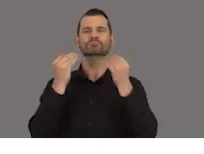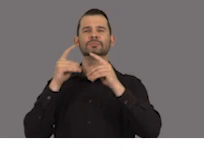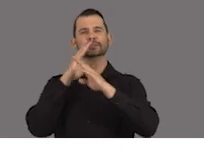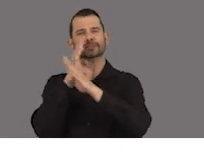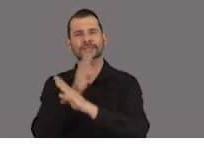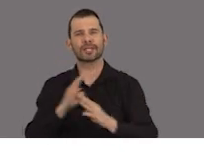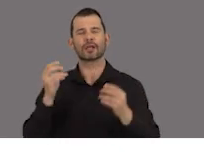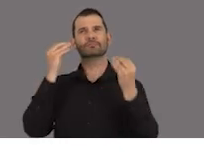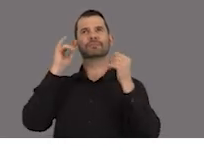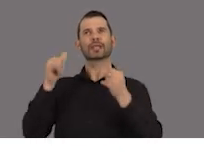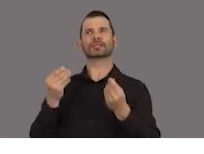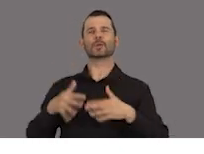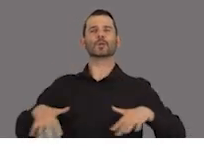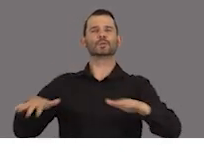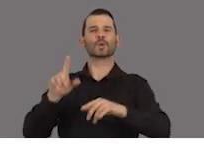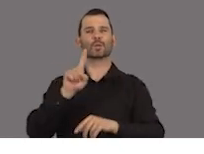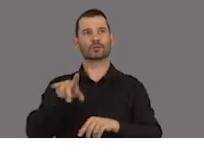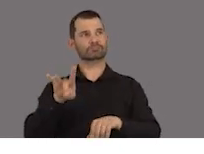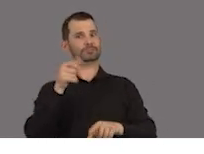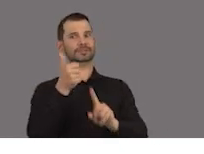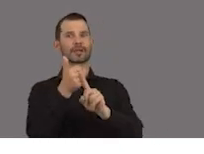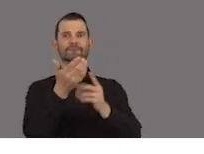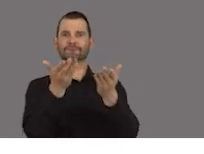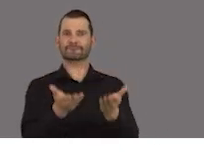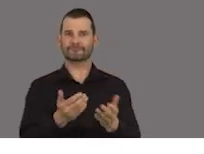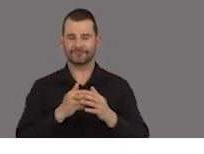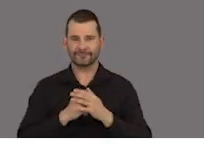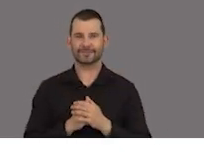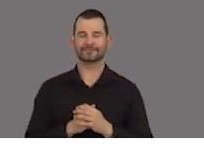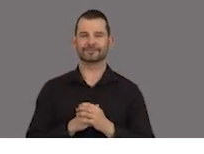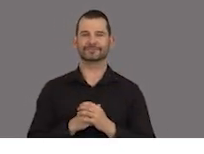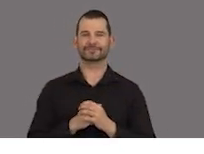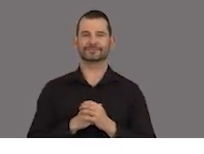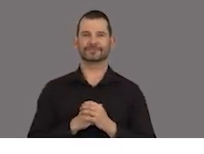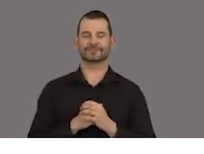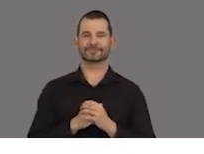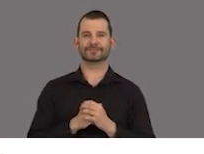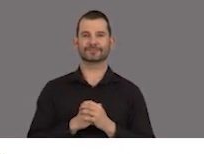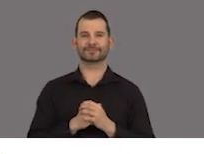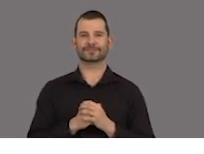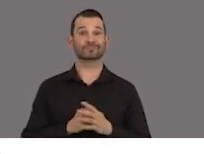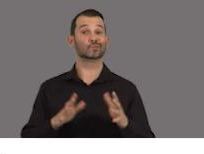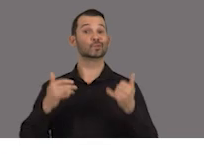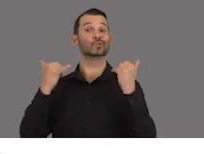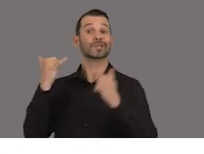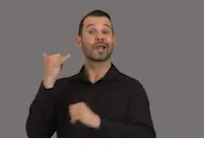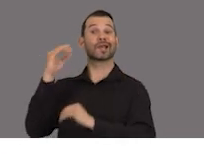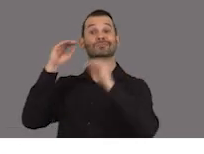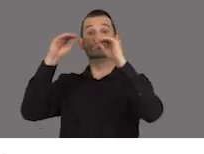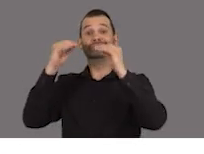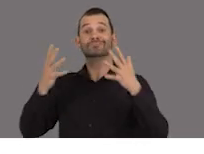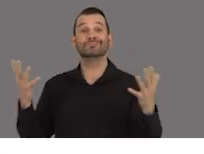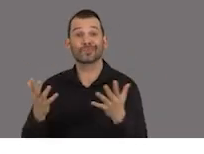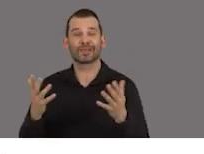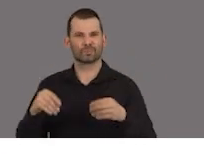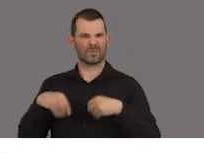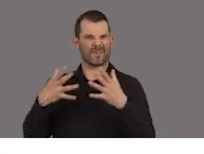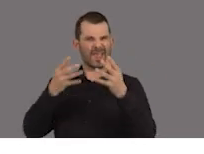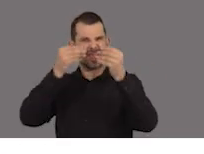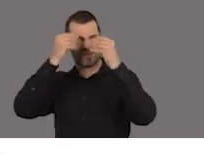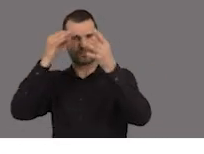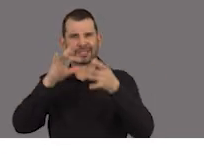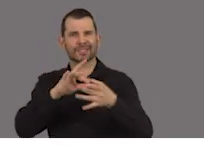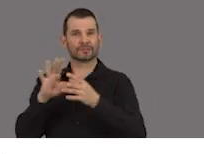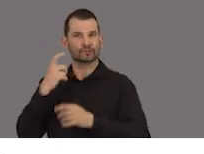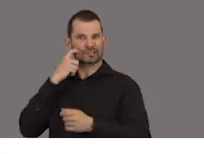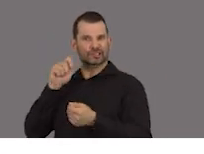silence to have a thought for the territory in which you find yourself. In today's webinar, we are providing